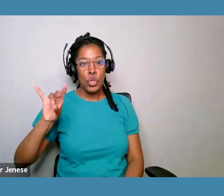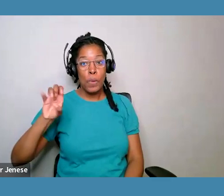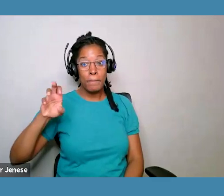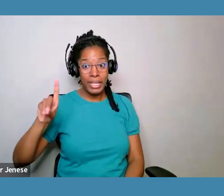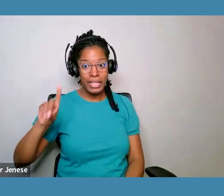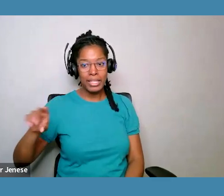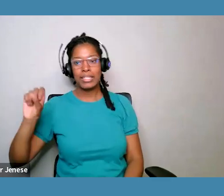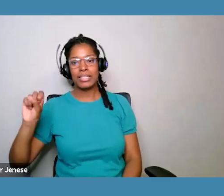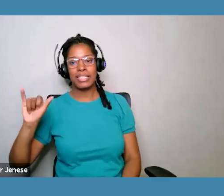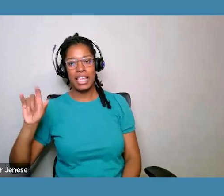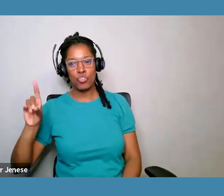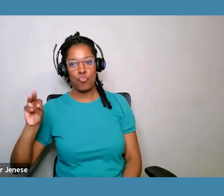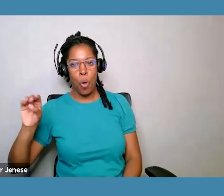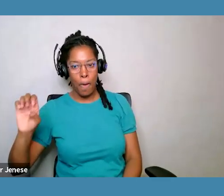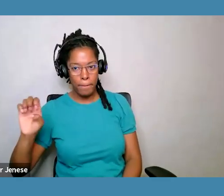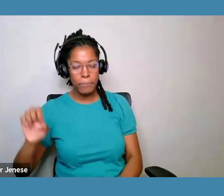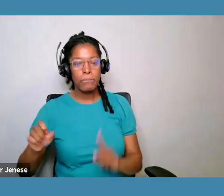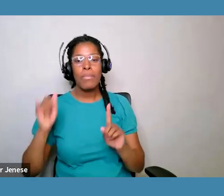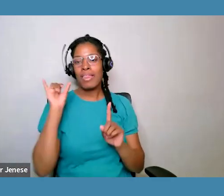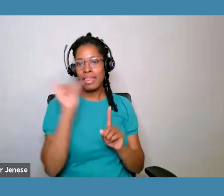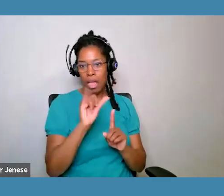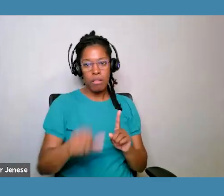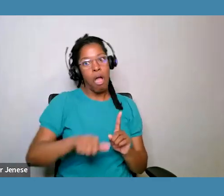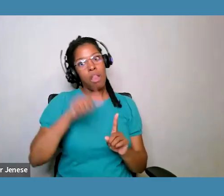this is another genetic